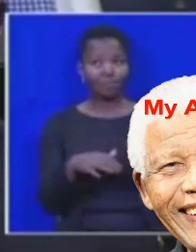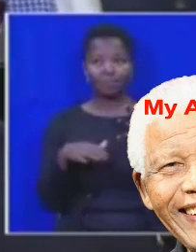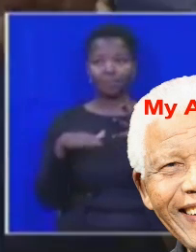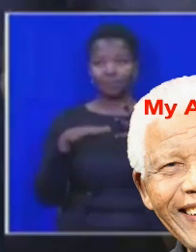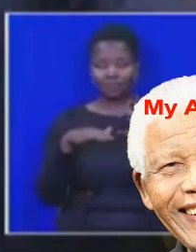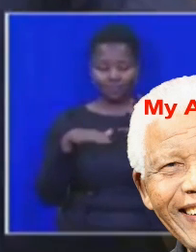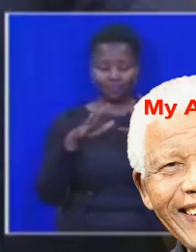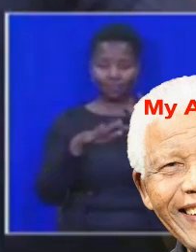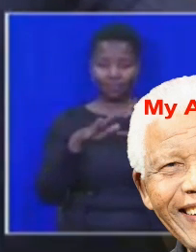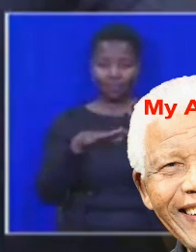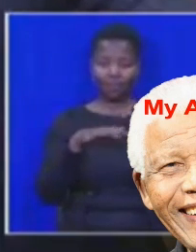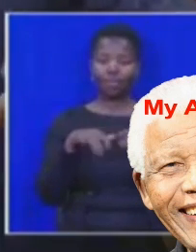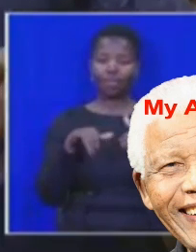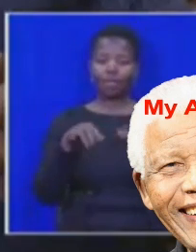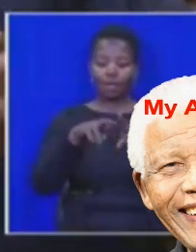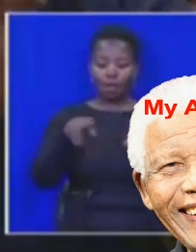Order. the waiting room